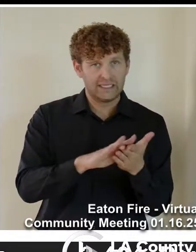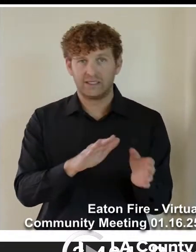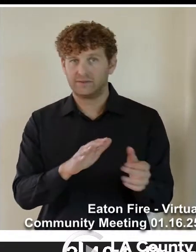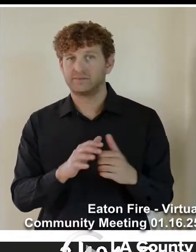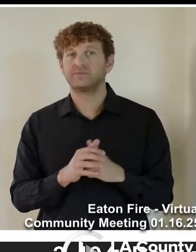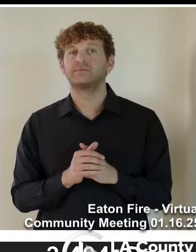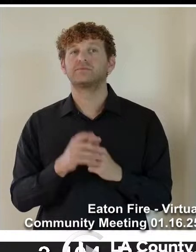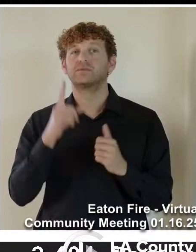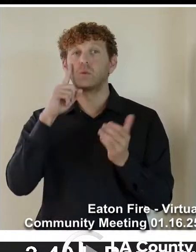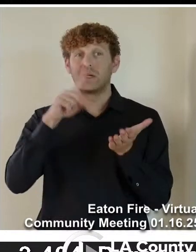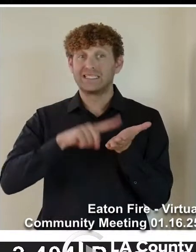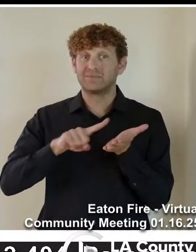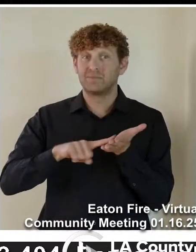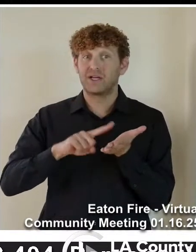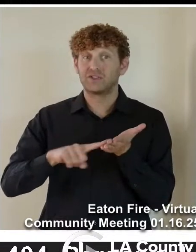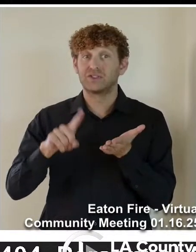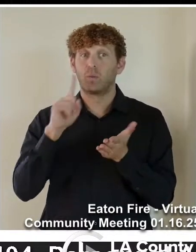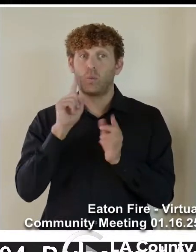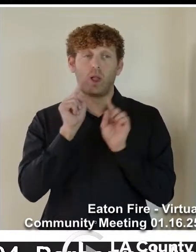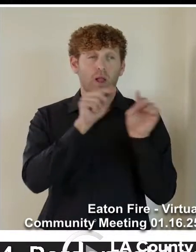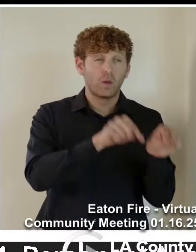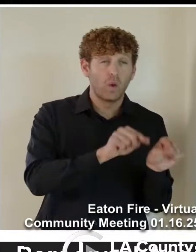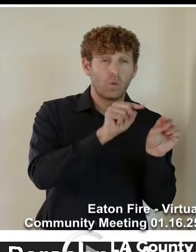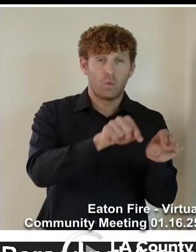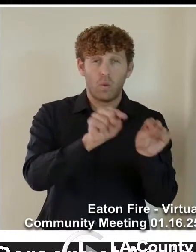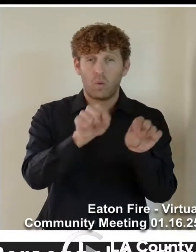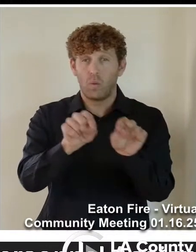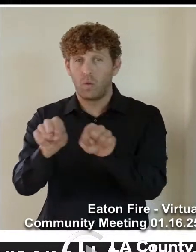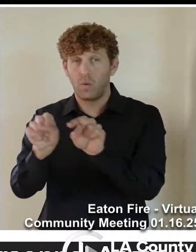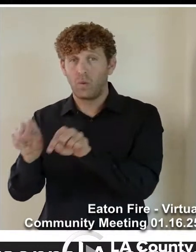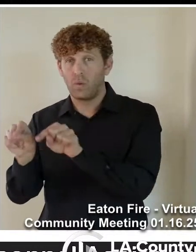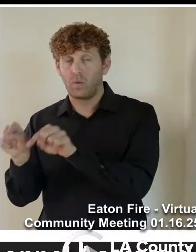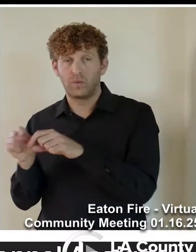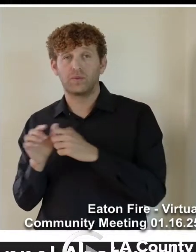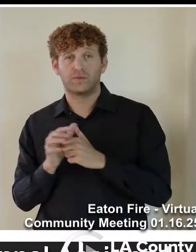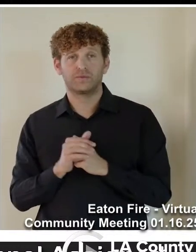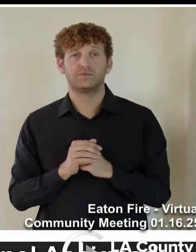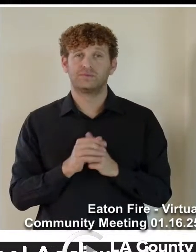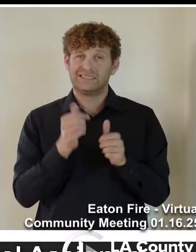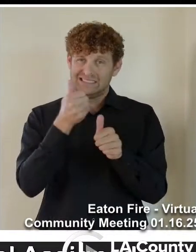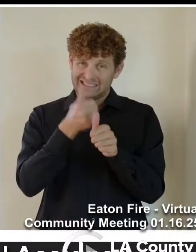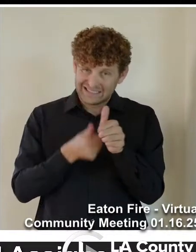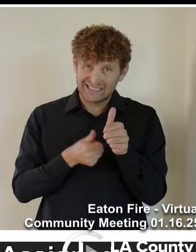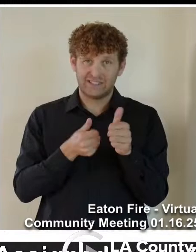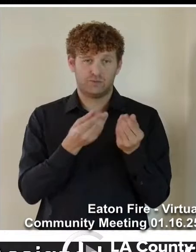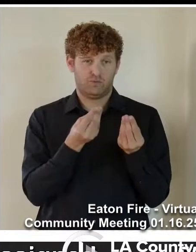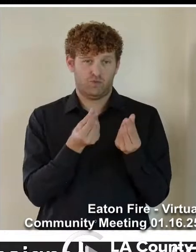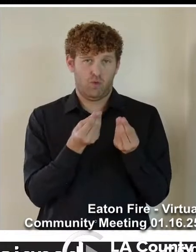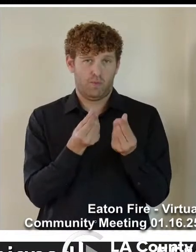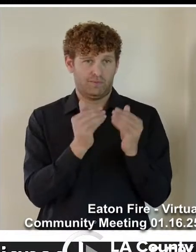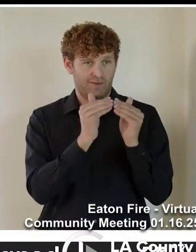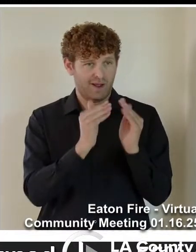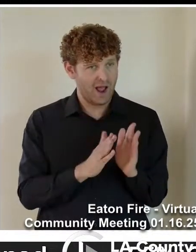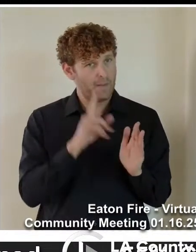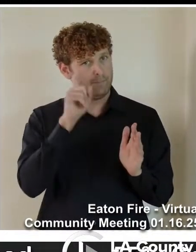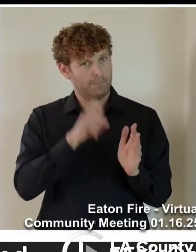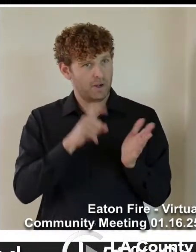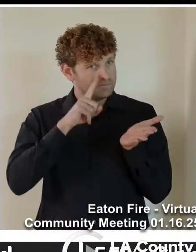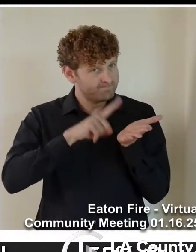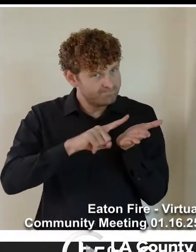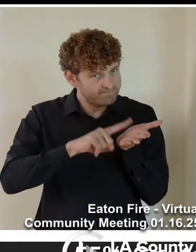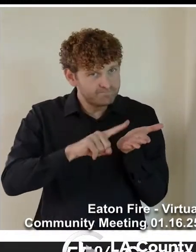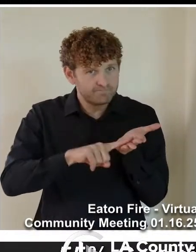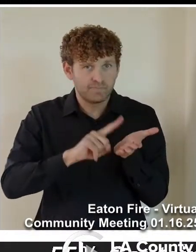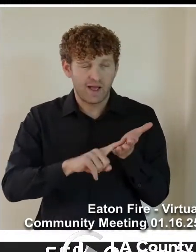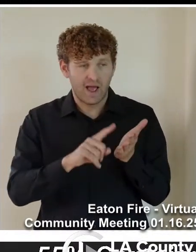go property to property. Each property must be inspected and household hazardous waste removed before any other